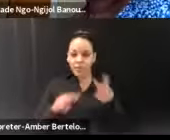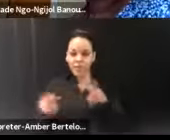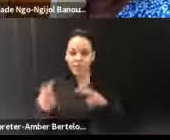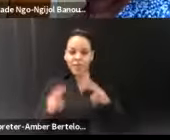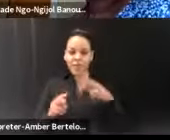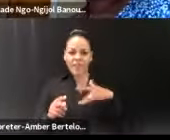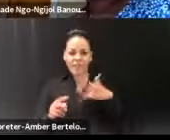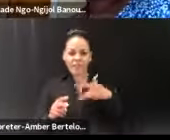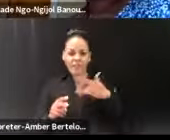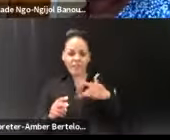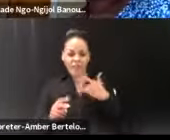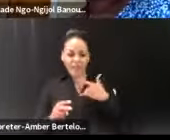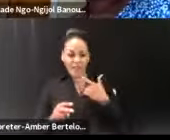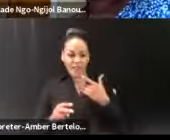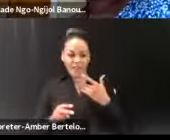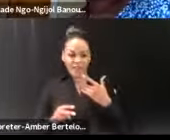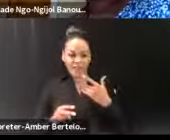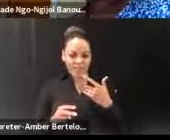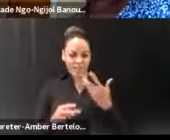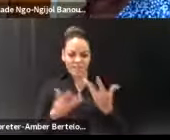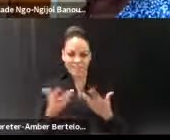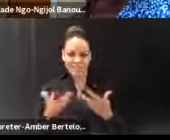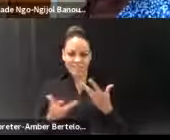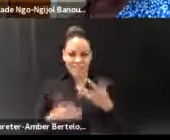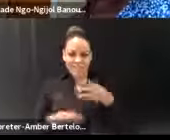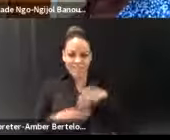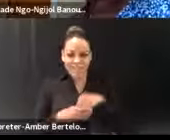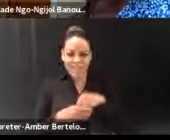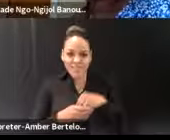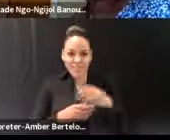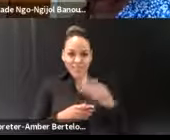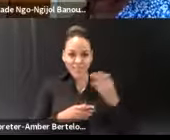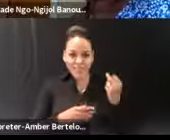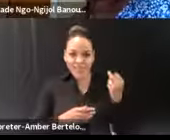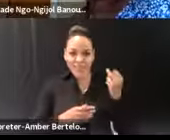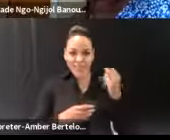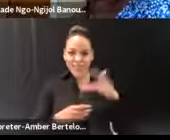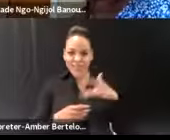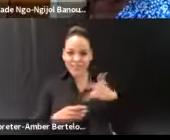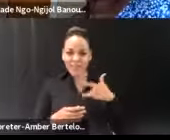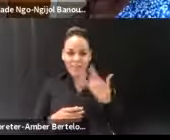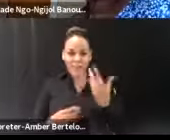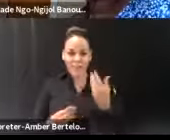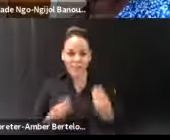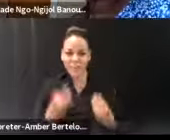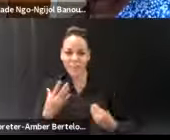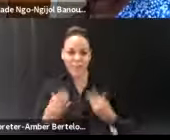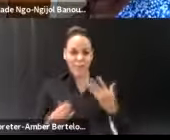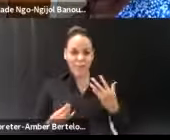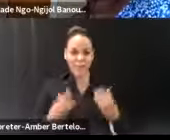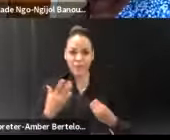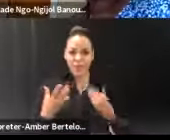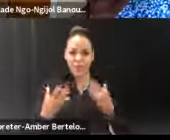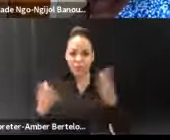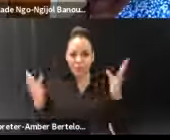spit gosh in pit fill with milk, etched on billing, confirm this tooth,